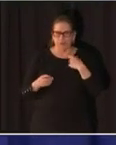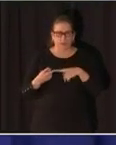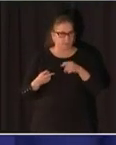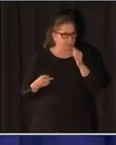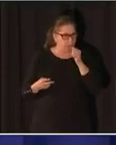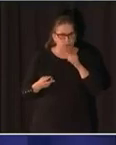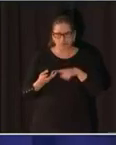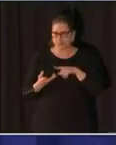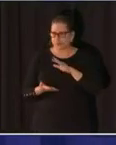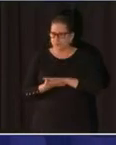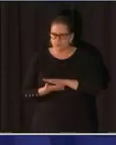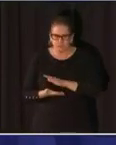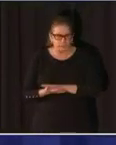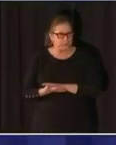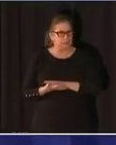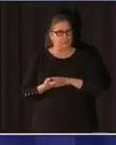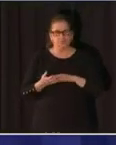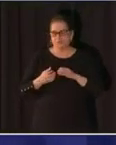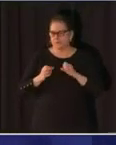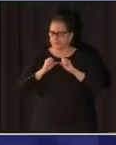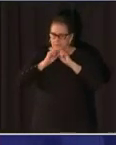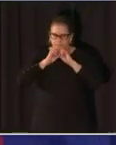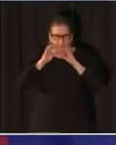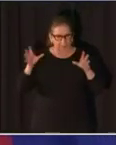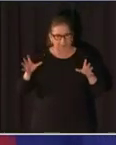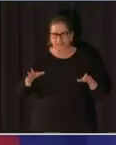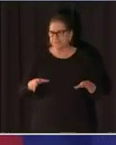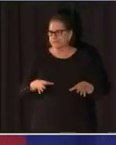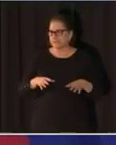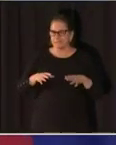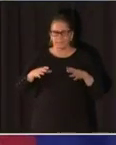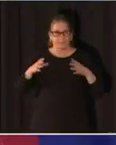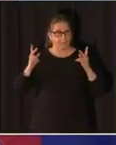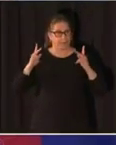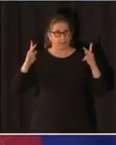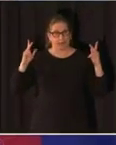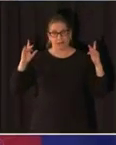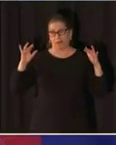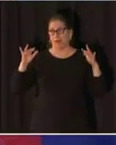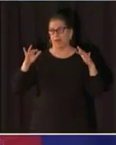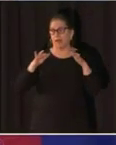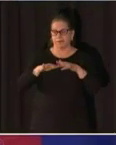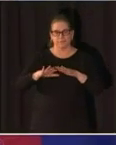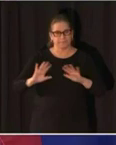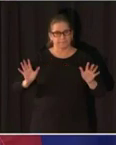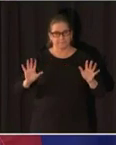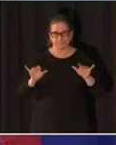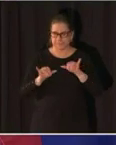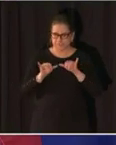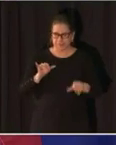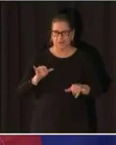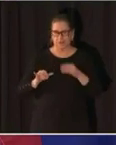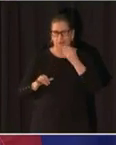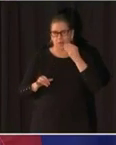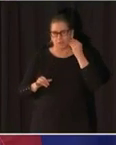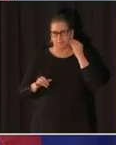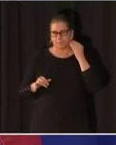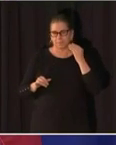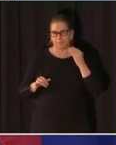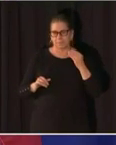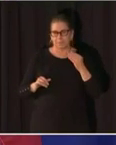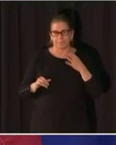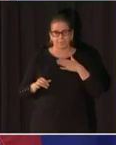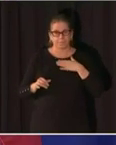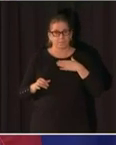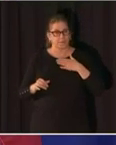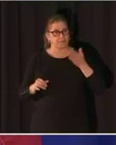government operations, schools, stay at home. So all of the previous mayor's orders that